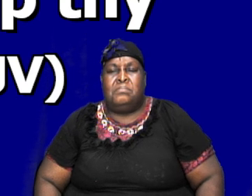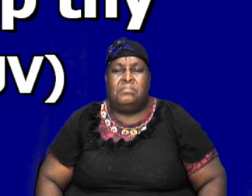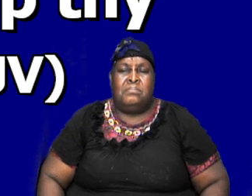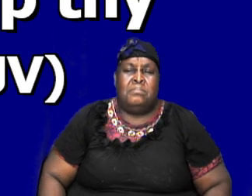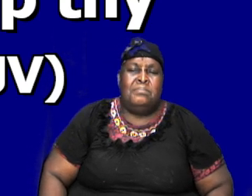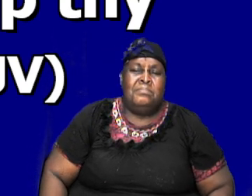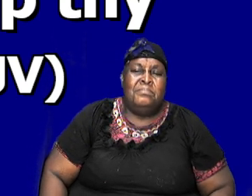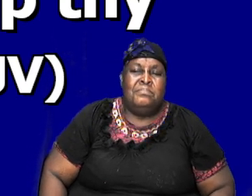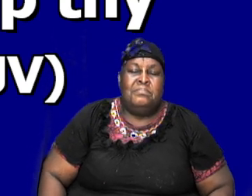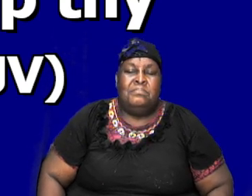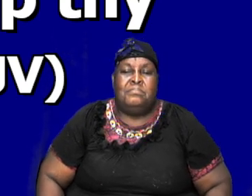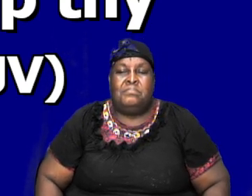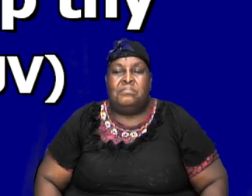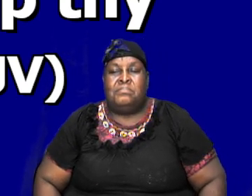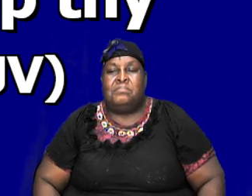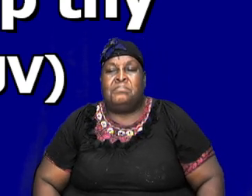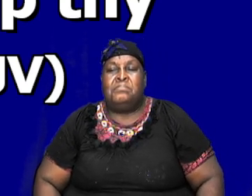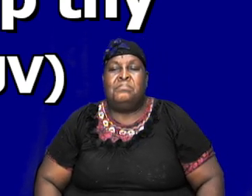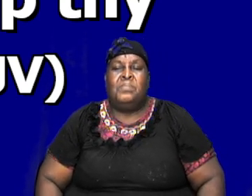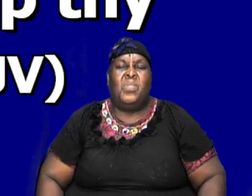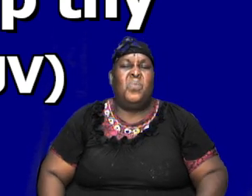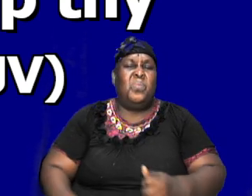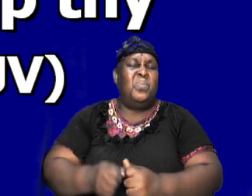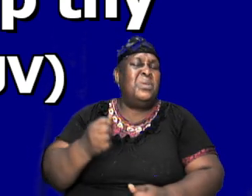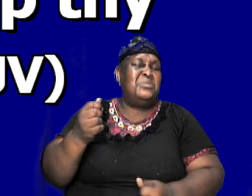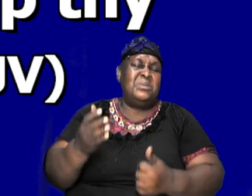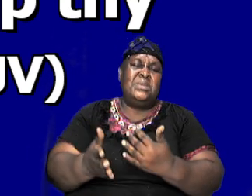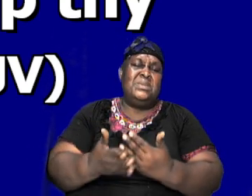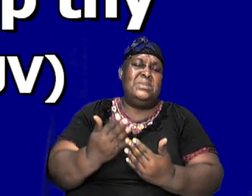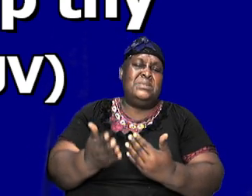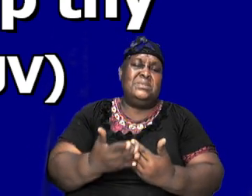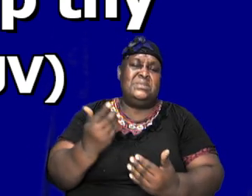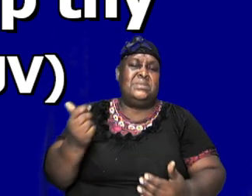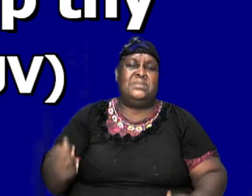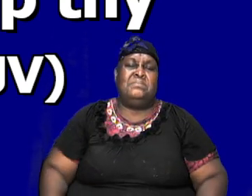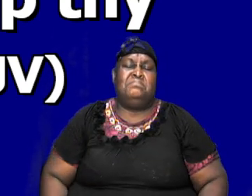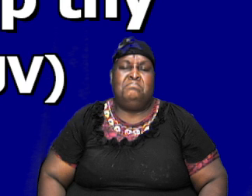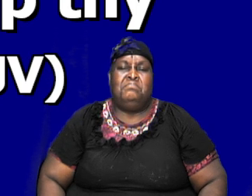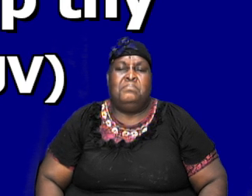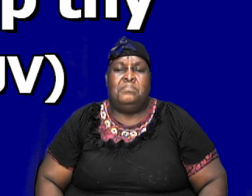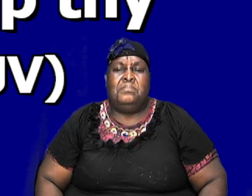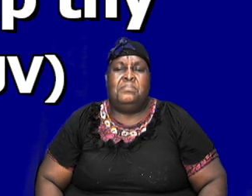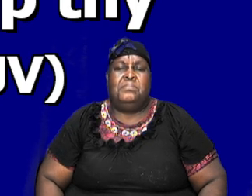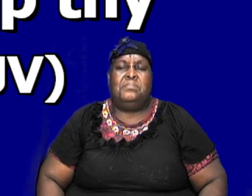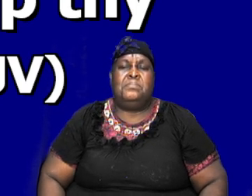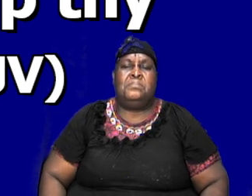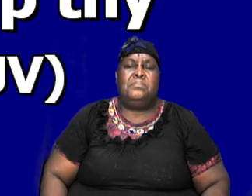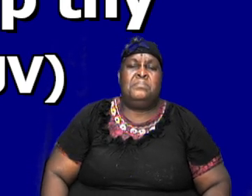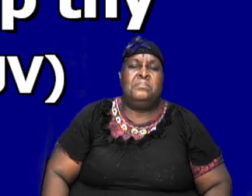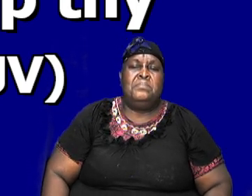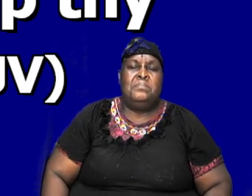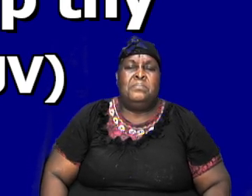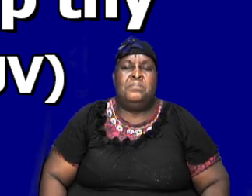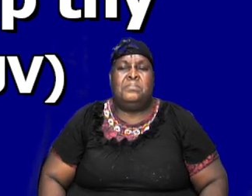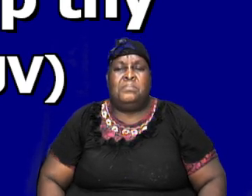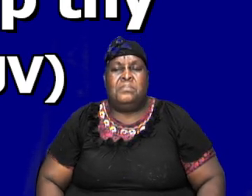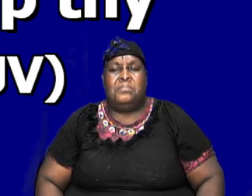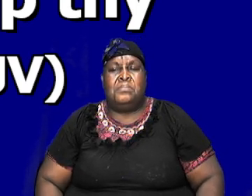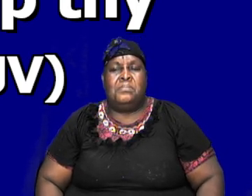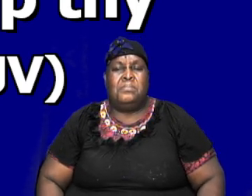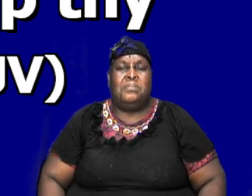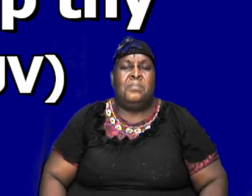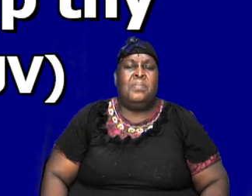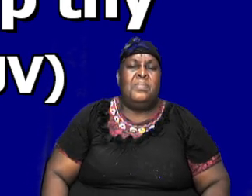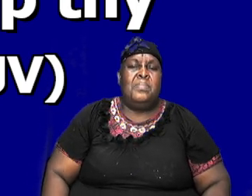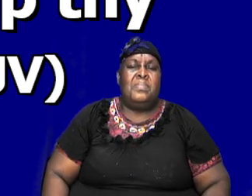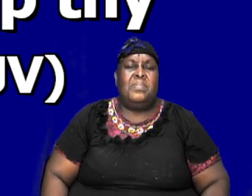feedback. Which of them is easier? Please don't just count the words. Because he said, which is easier to